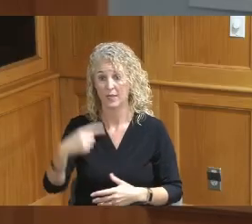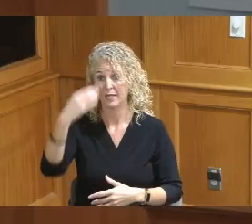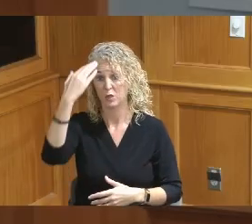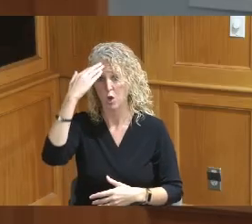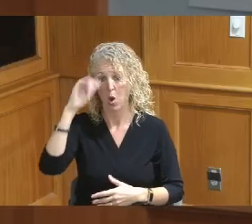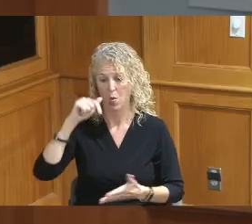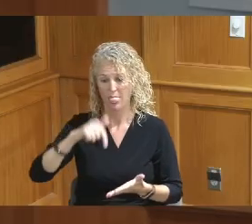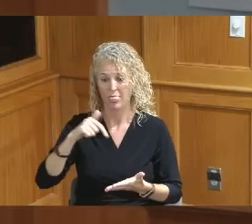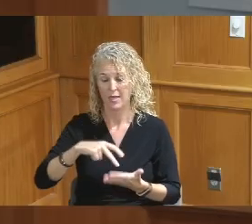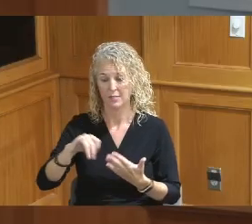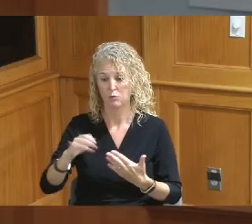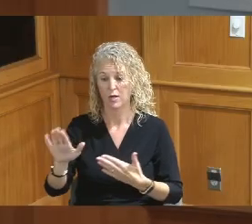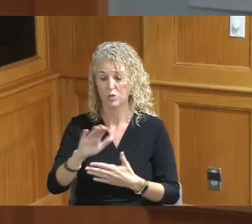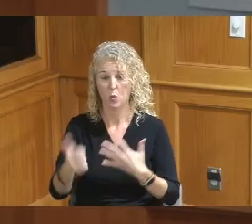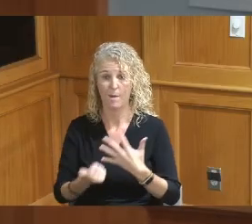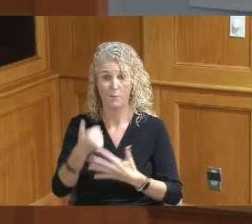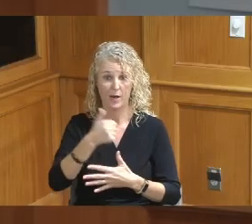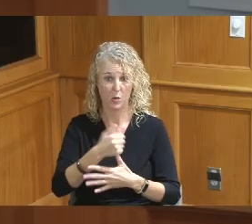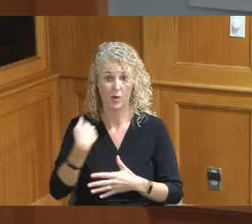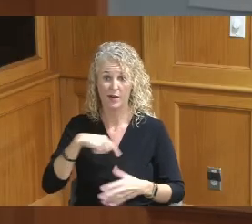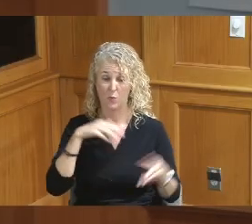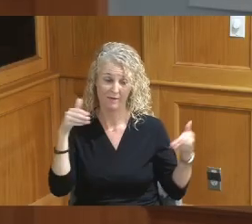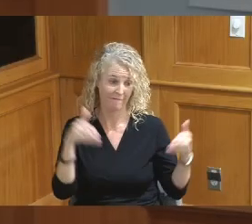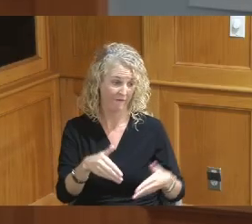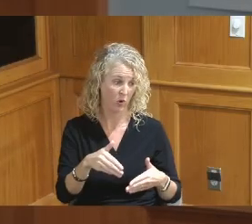to see happen. That's what we've been putting the work in to do.